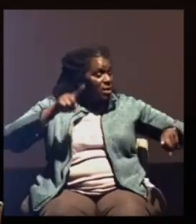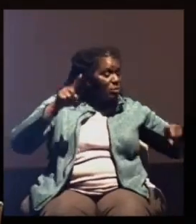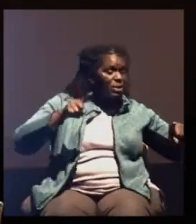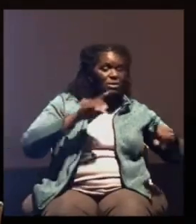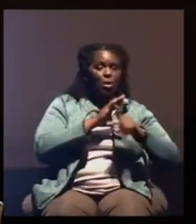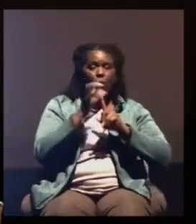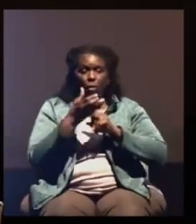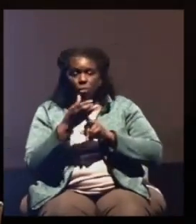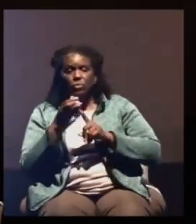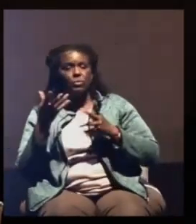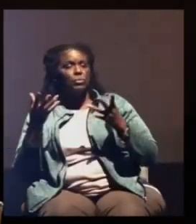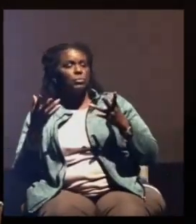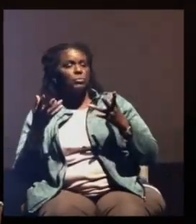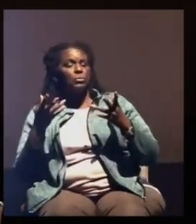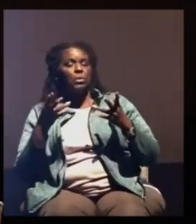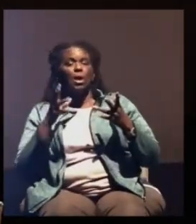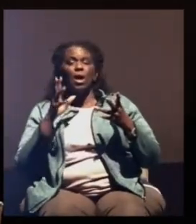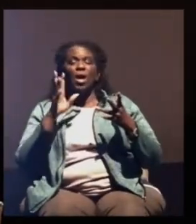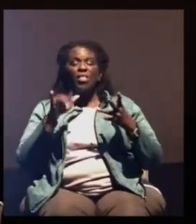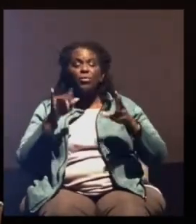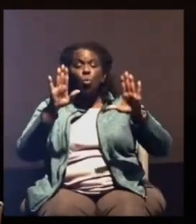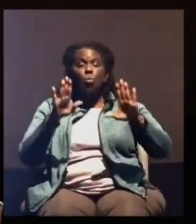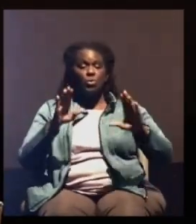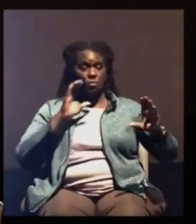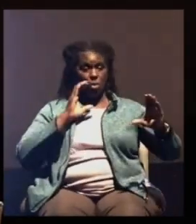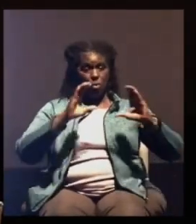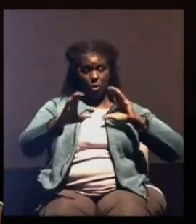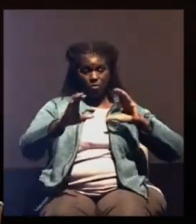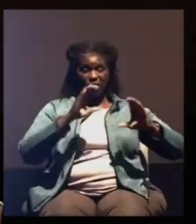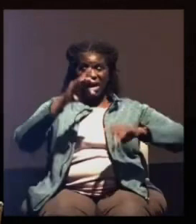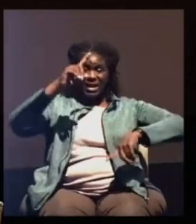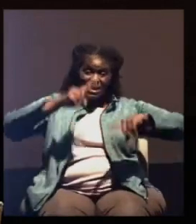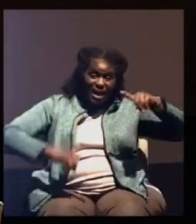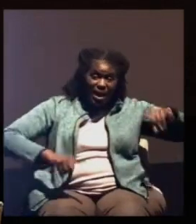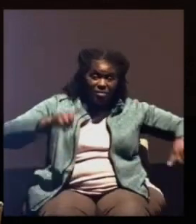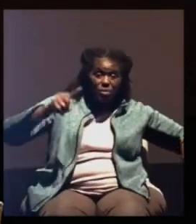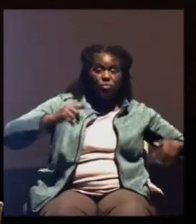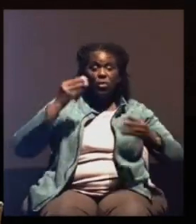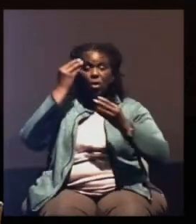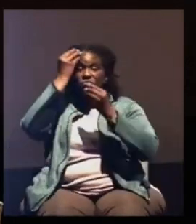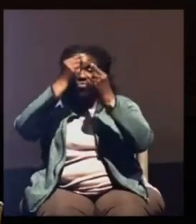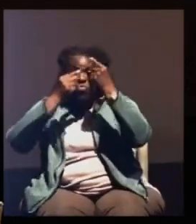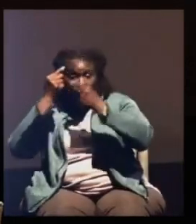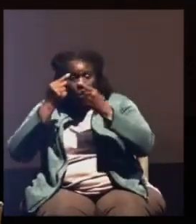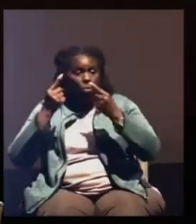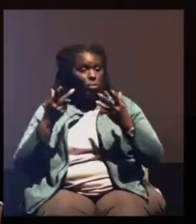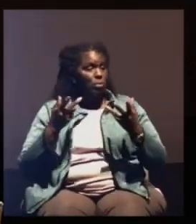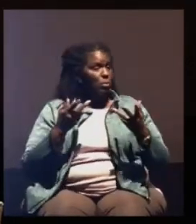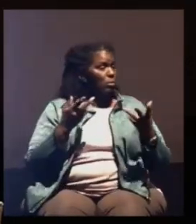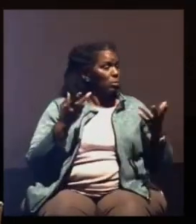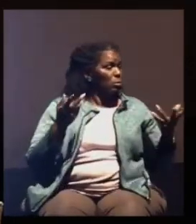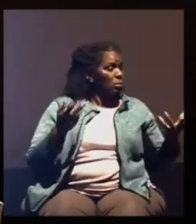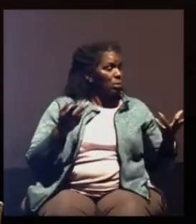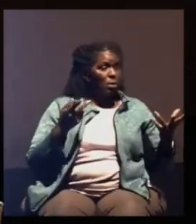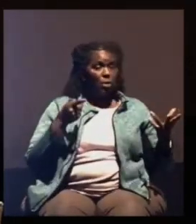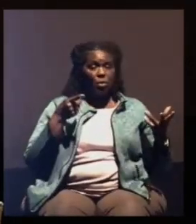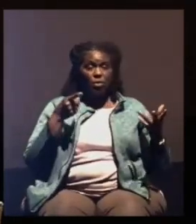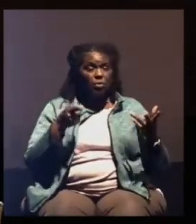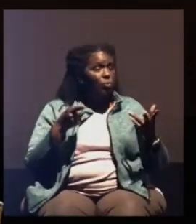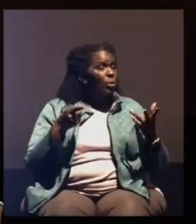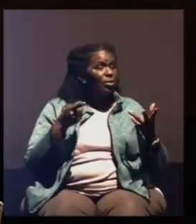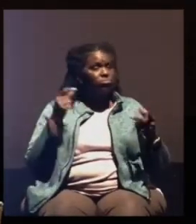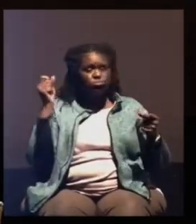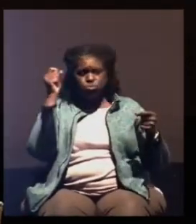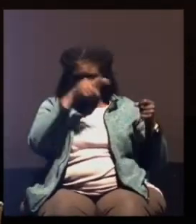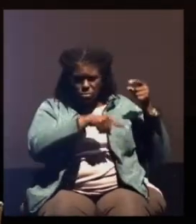it makes for great conversations, but diversity of thought. You just get to bounce ideas.